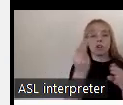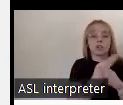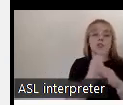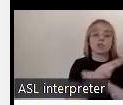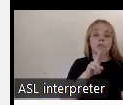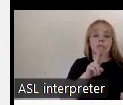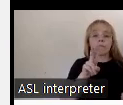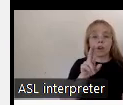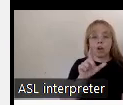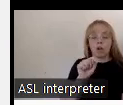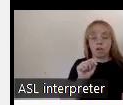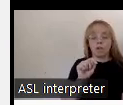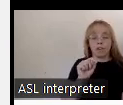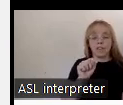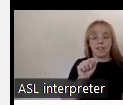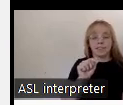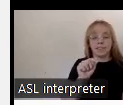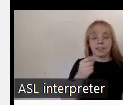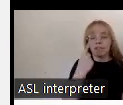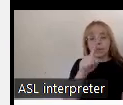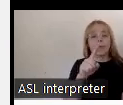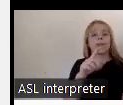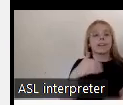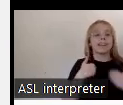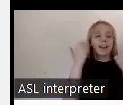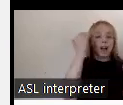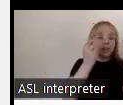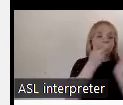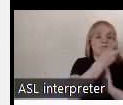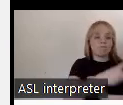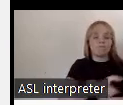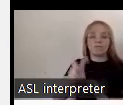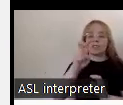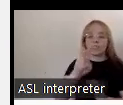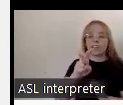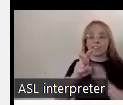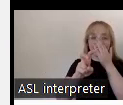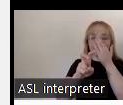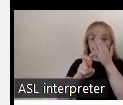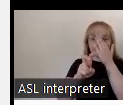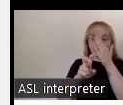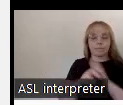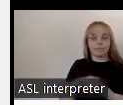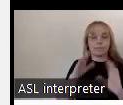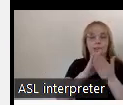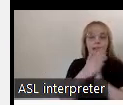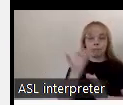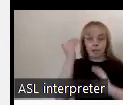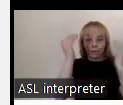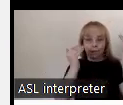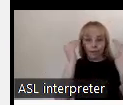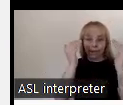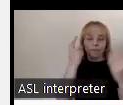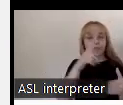that young adult transition from high school to adulthood period of time as a means